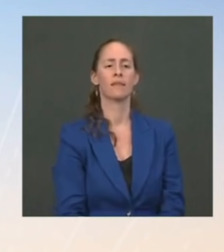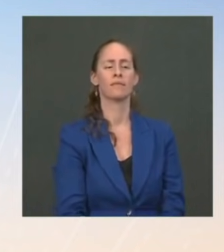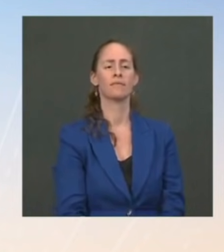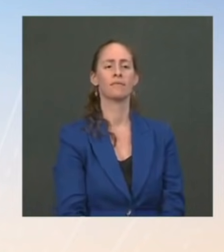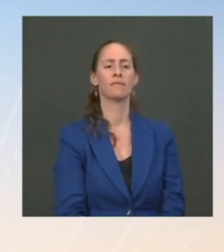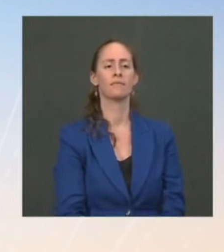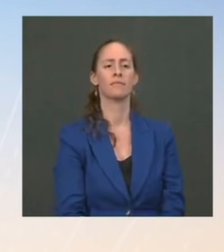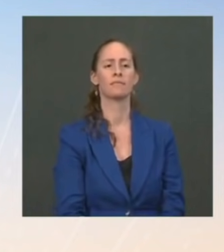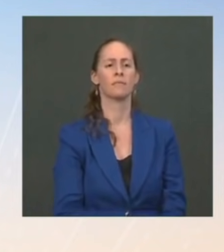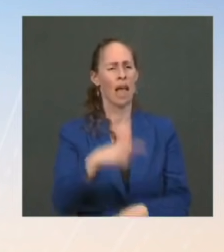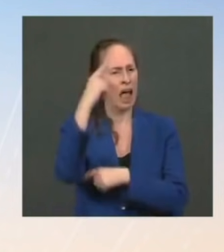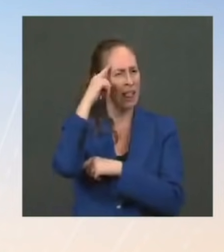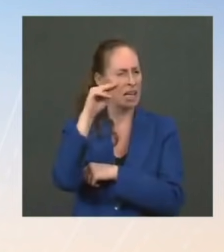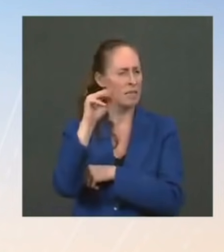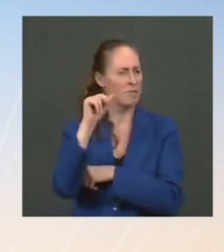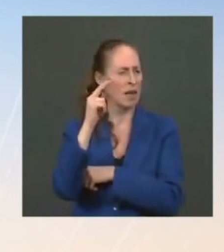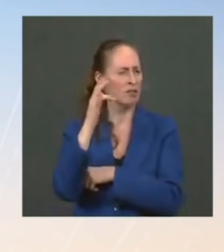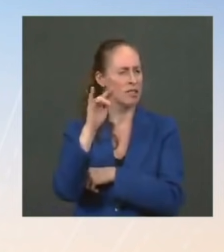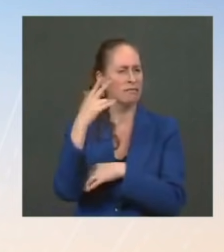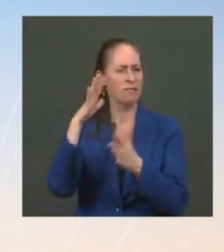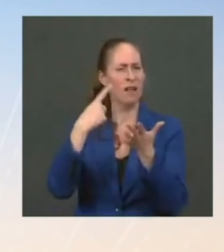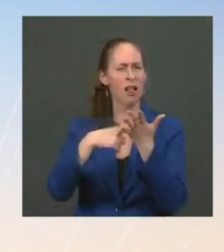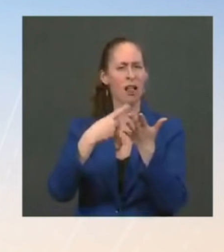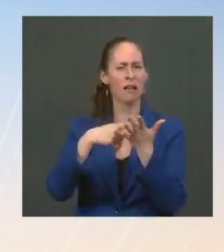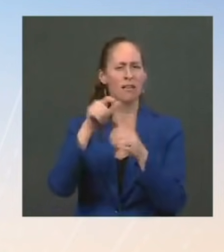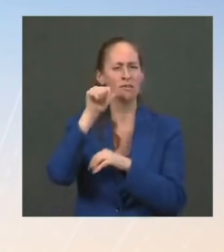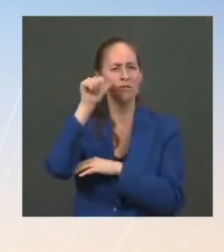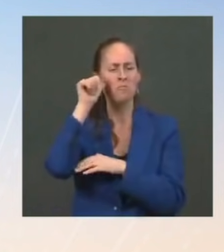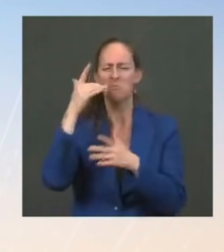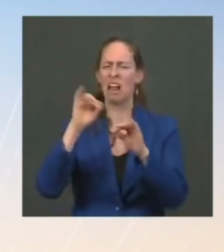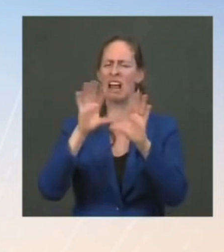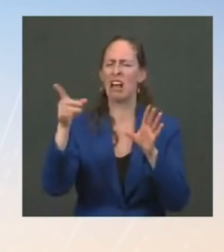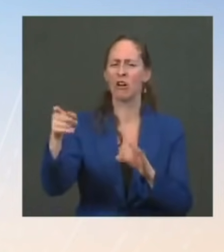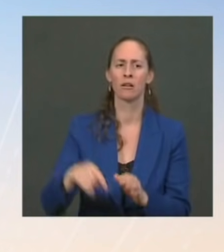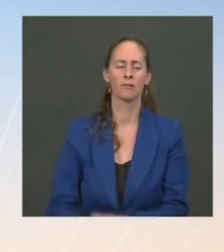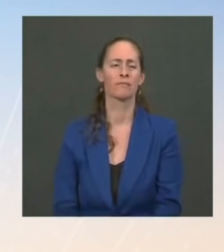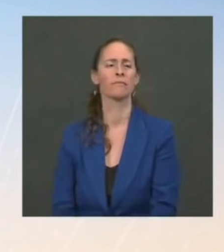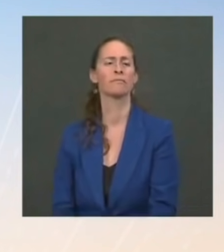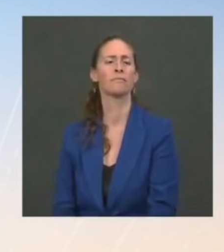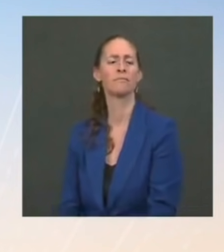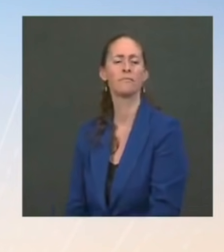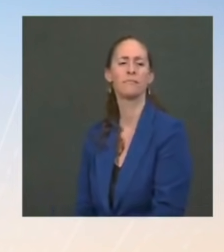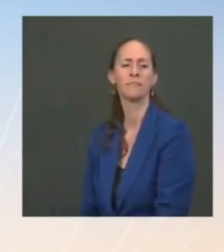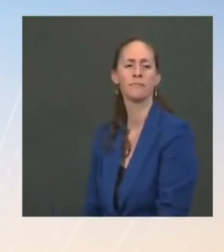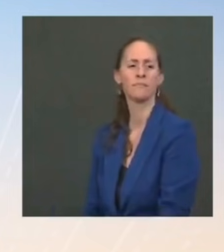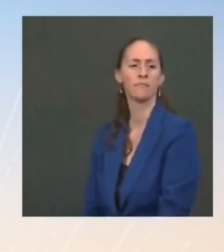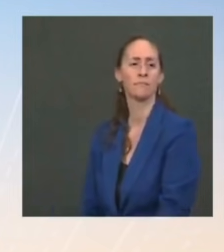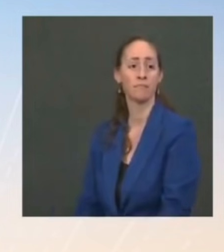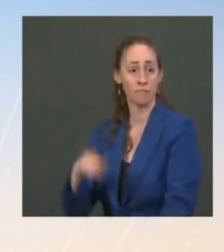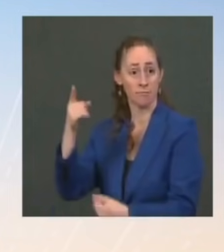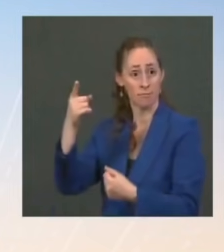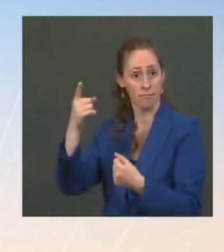believe, yesterday, recently, and was very clear. And so you want the White House wants him in the Democratic Party. You can just say that.